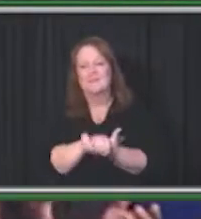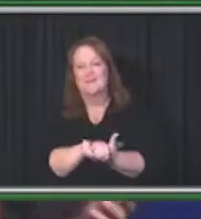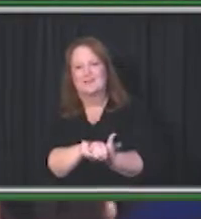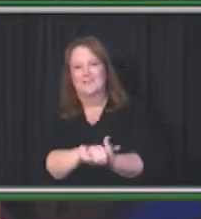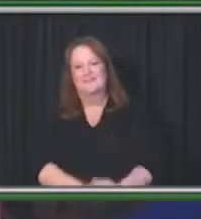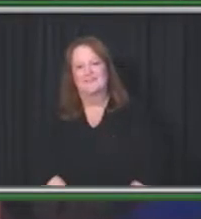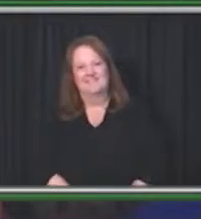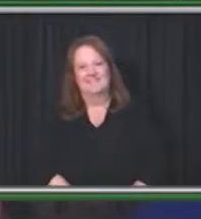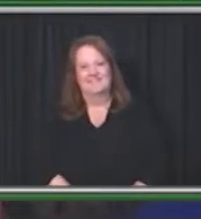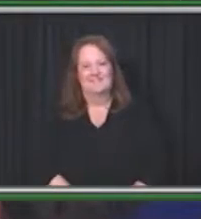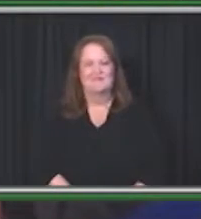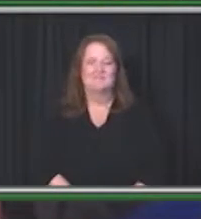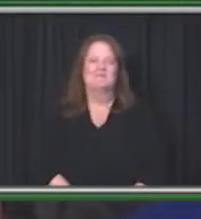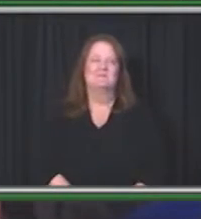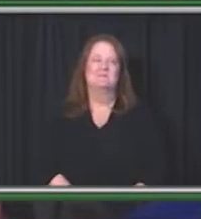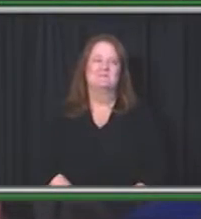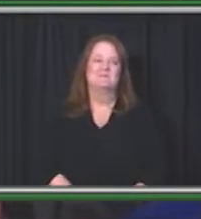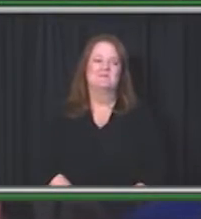Congratulations.